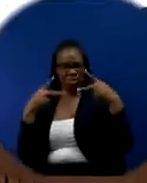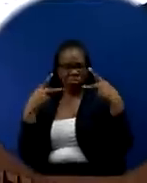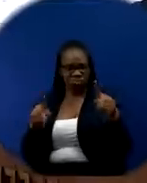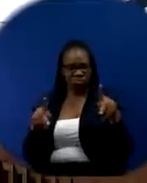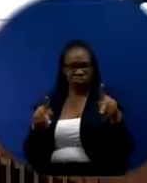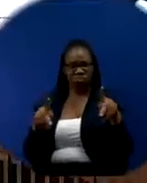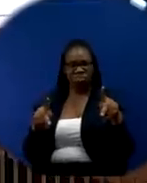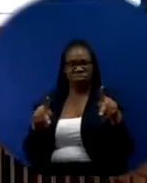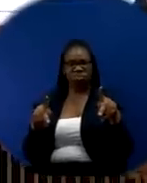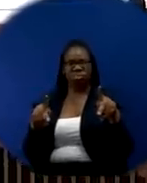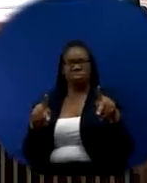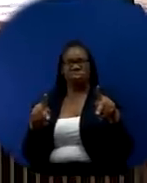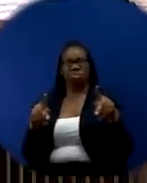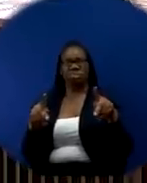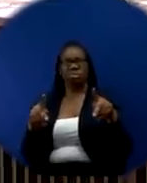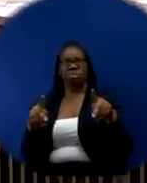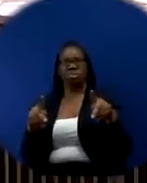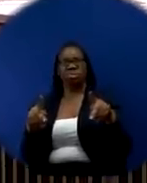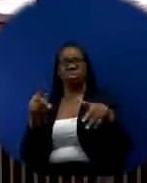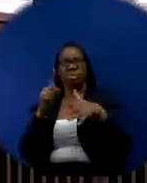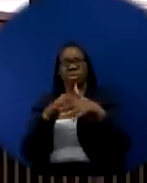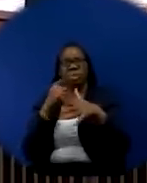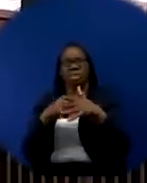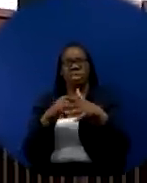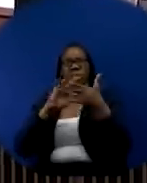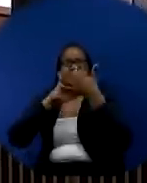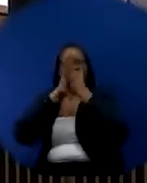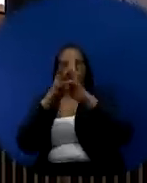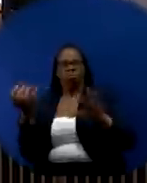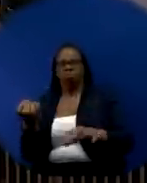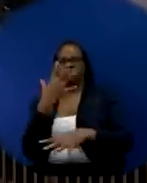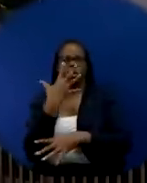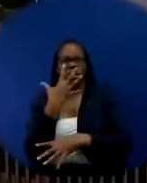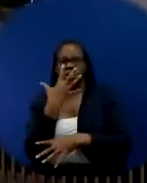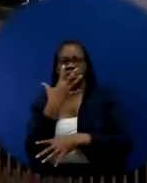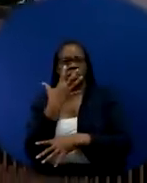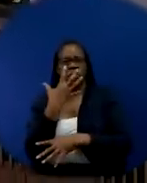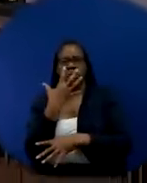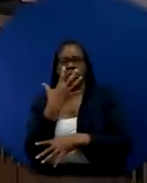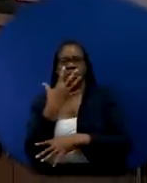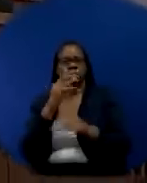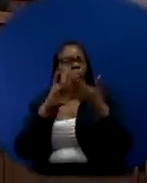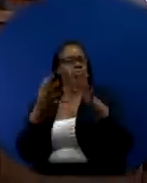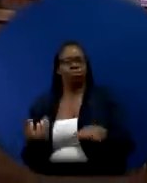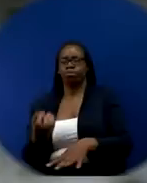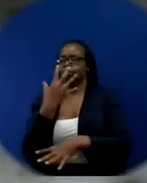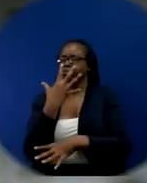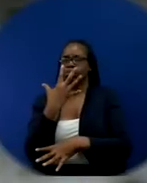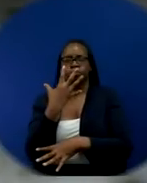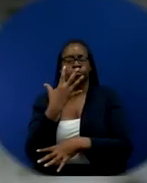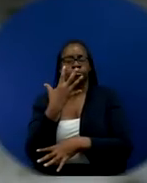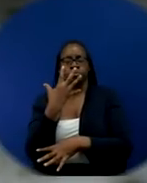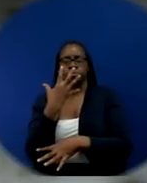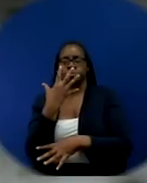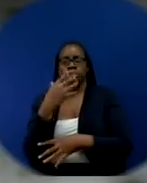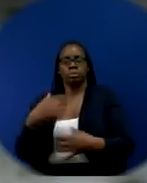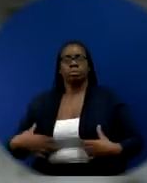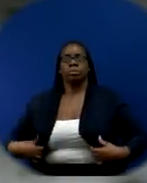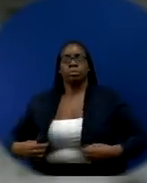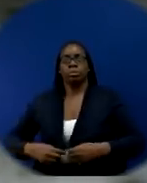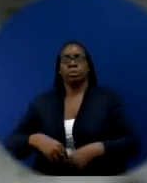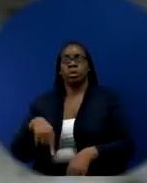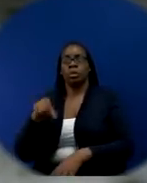master of the banquet then becomes angry, becomes hot. And when he